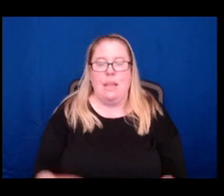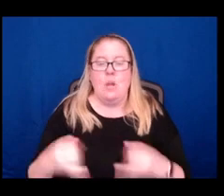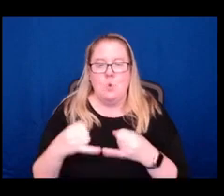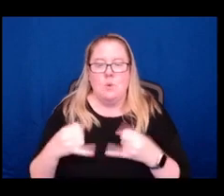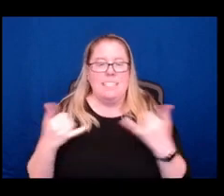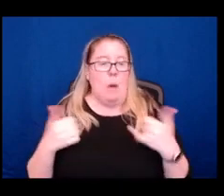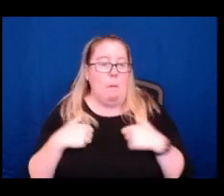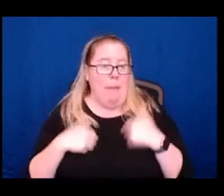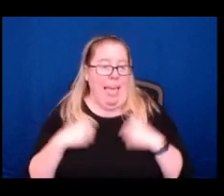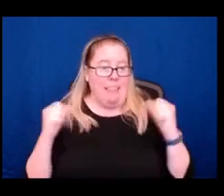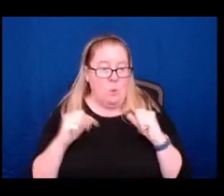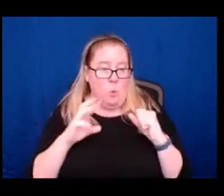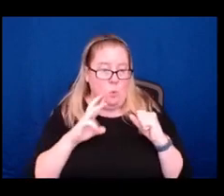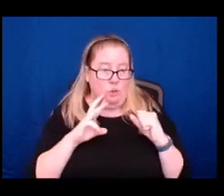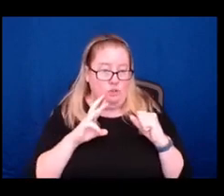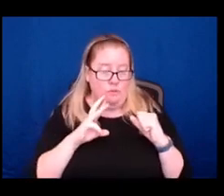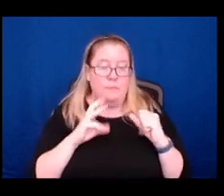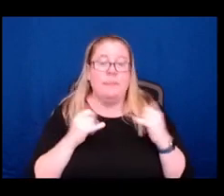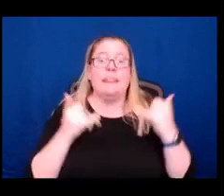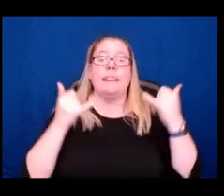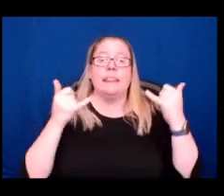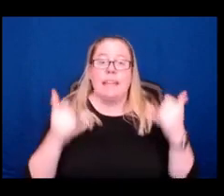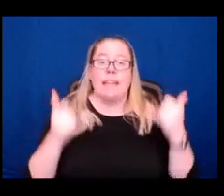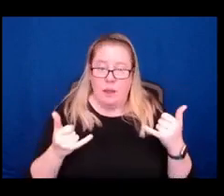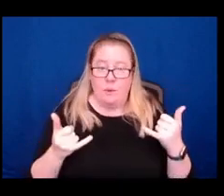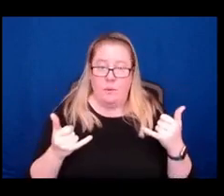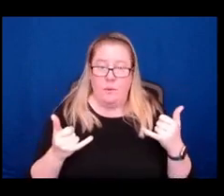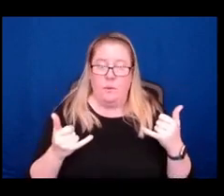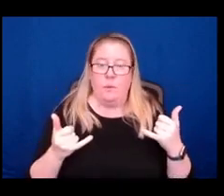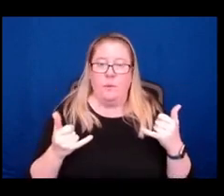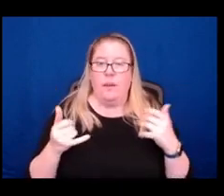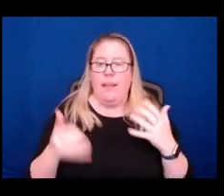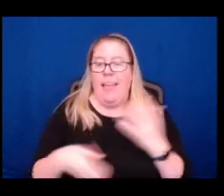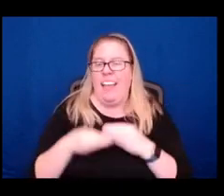we're going to start to throw in some flavor.